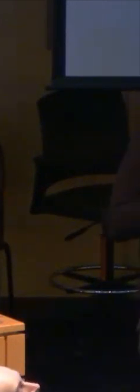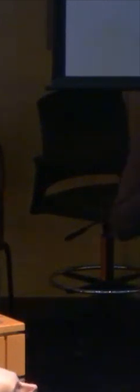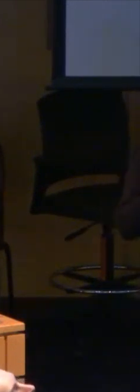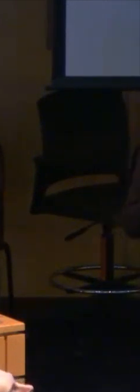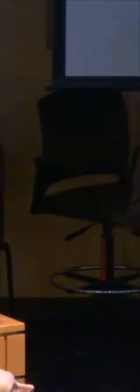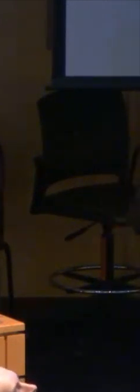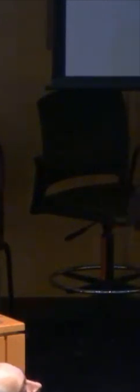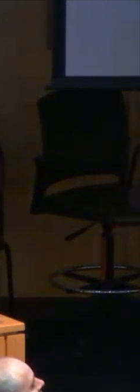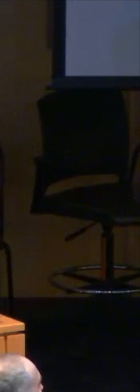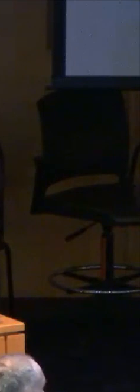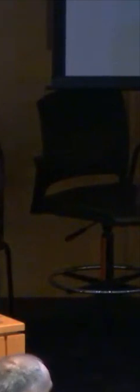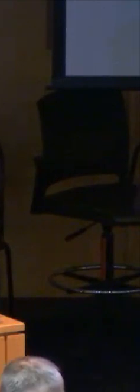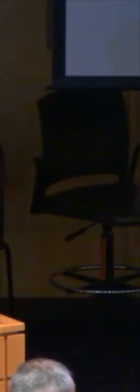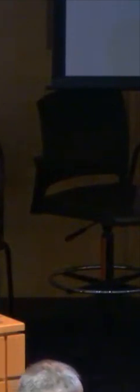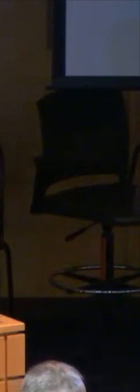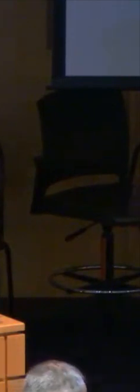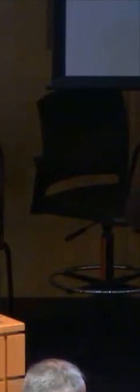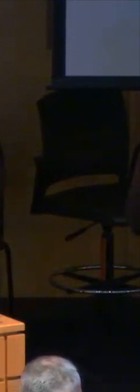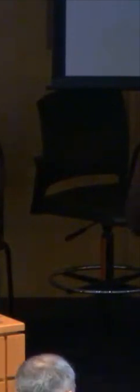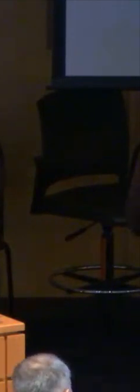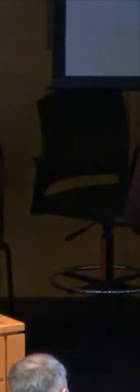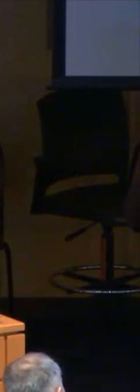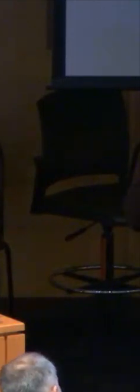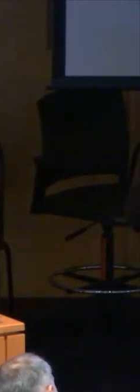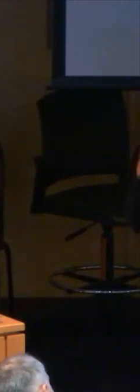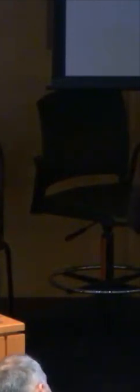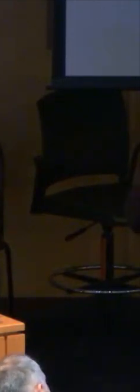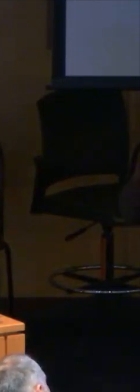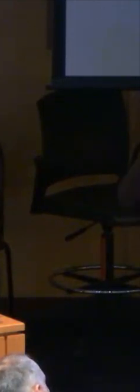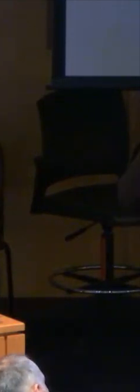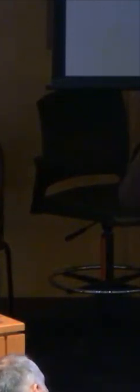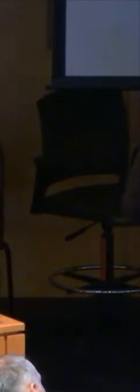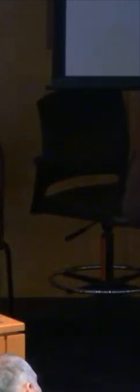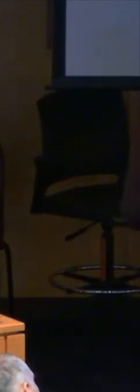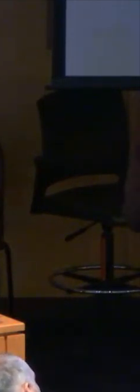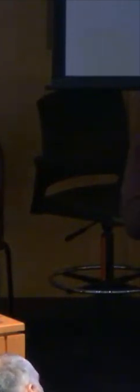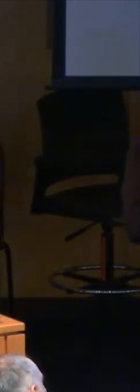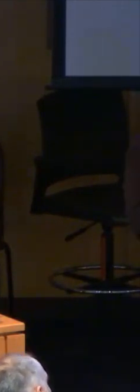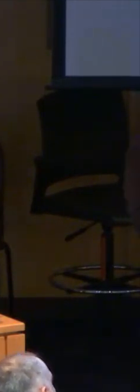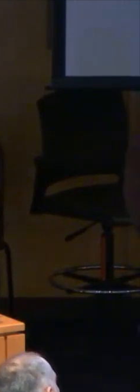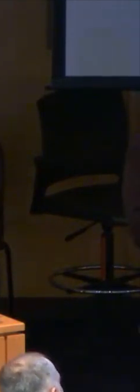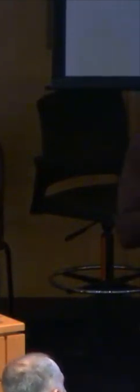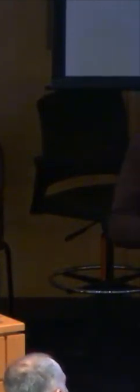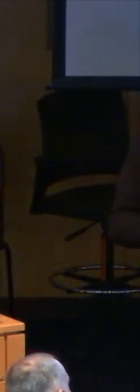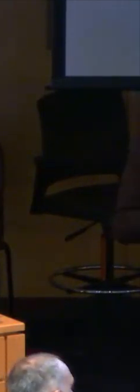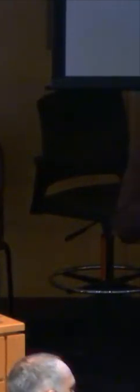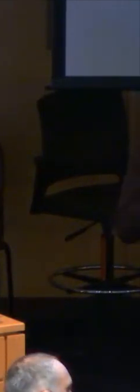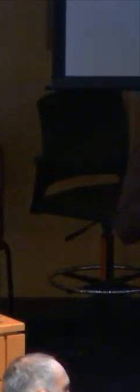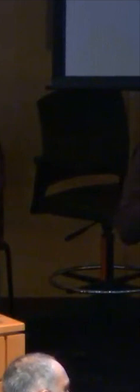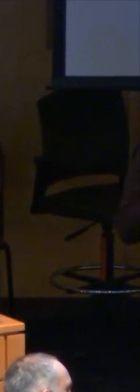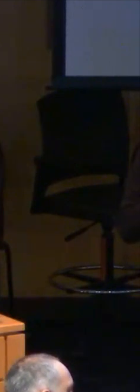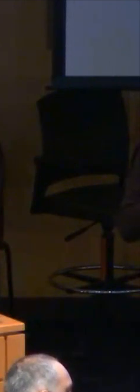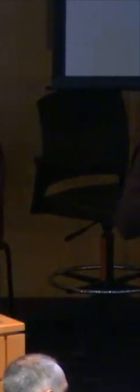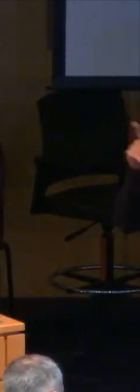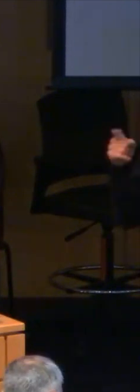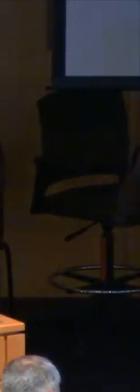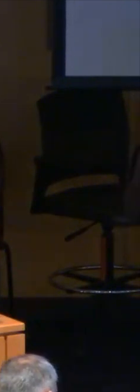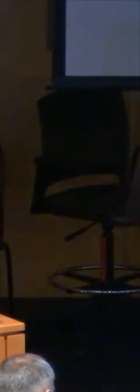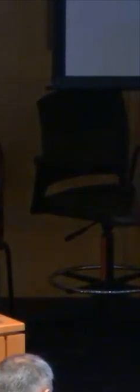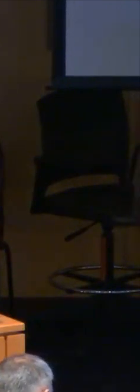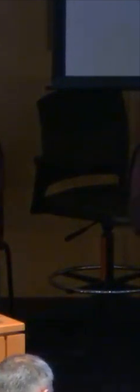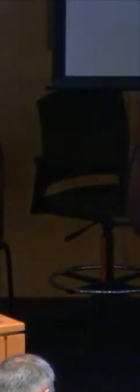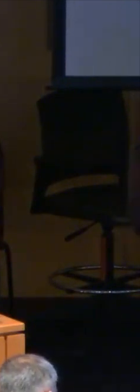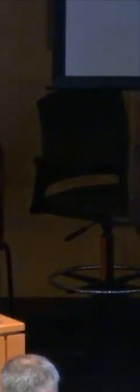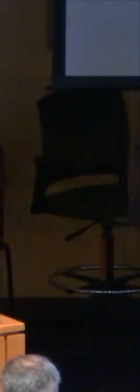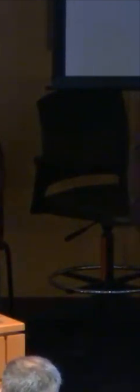in the AR6, kind of constraining some of the IT dynamic losses. And you said that stemmed from a conversation you had with Sophie